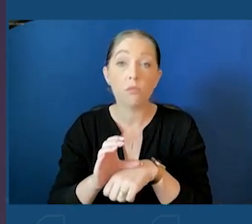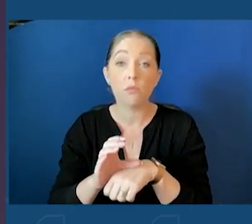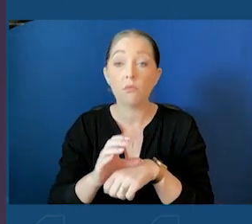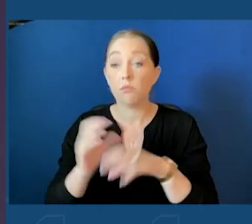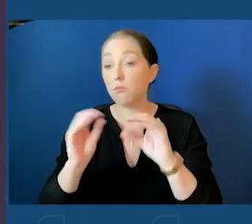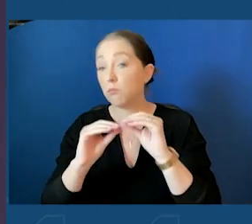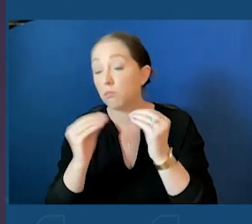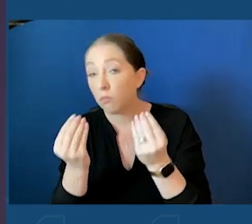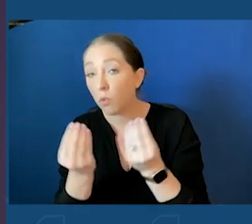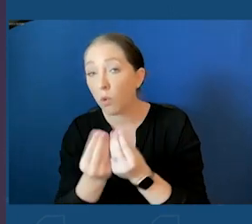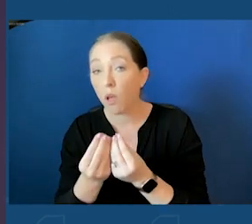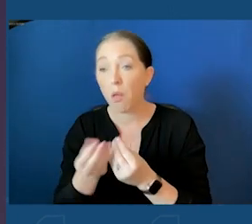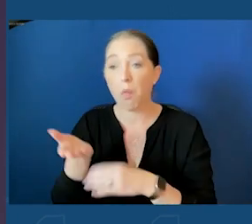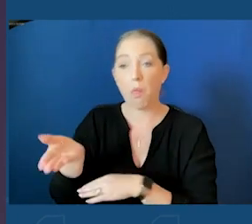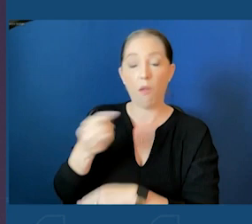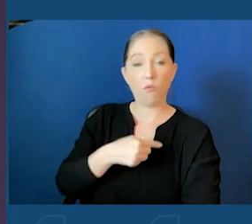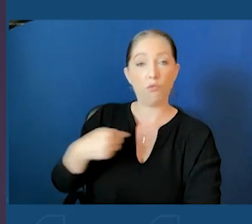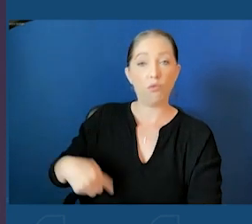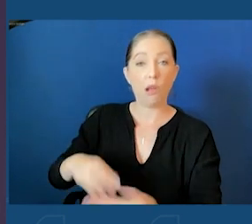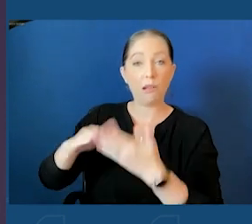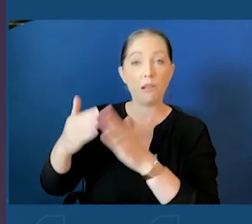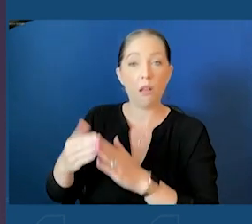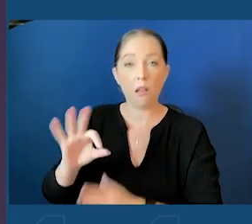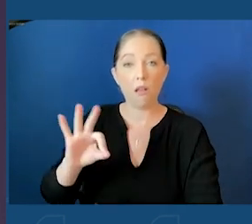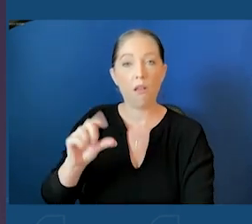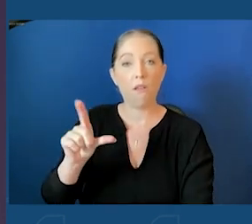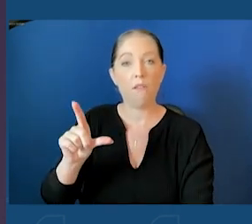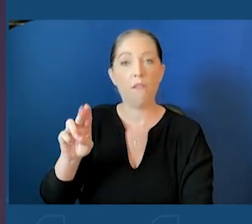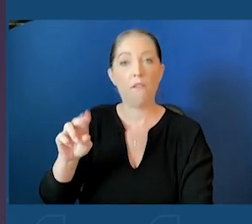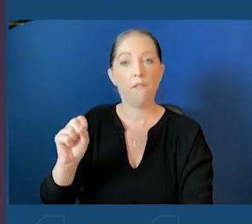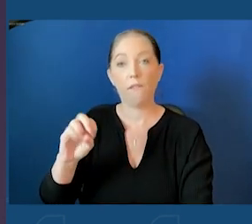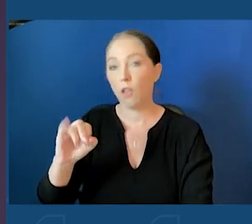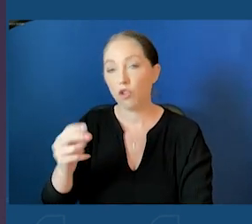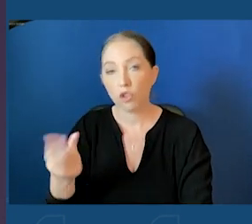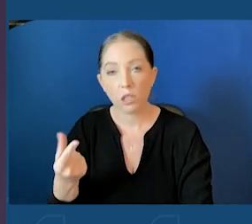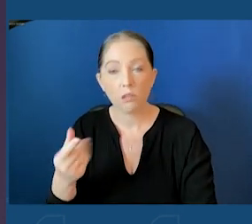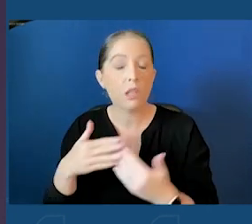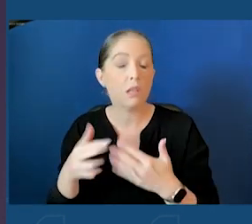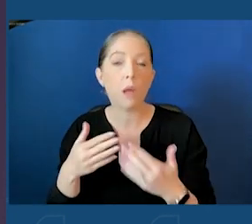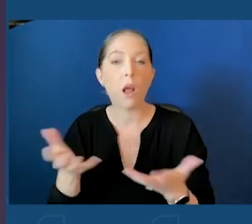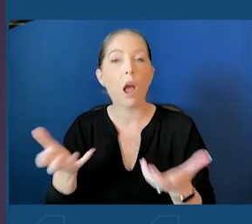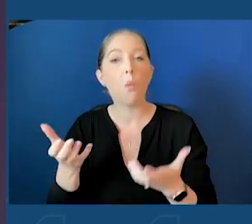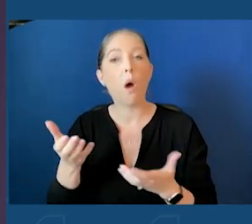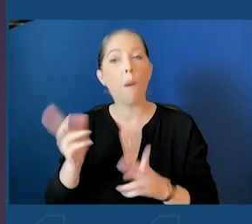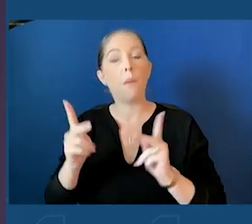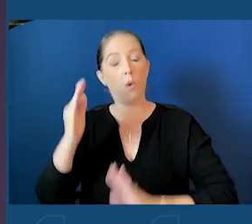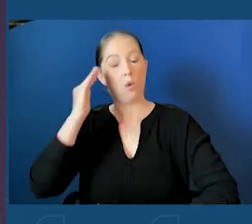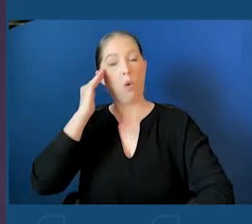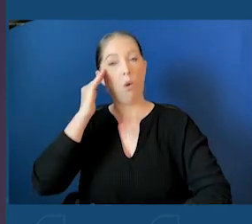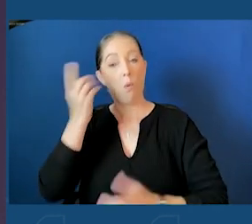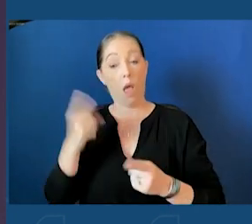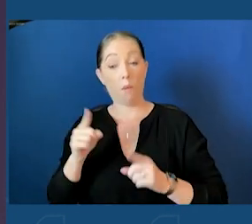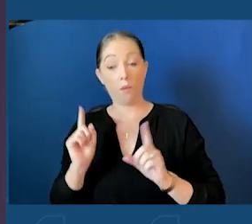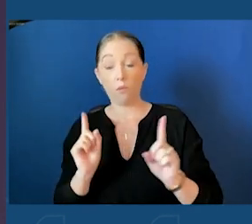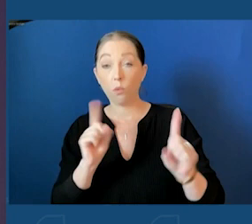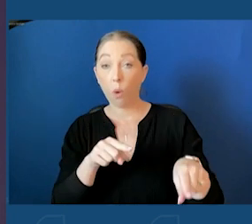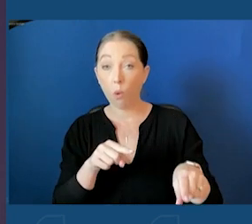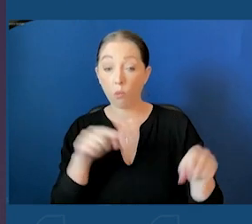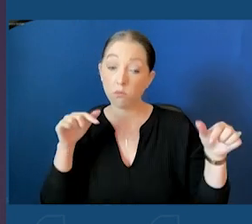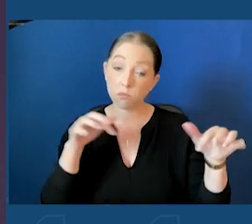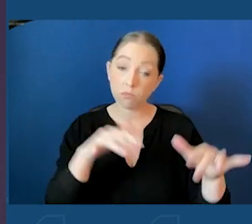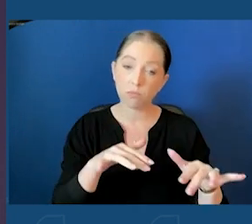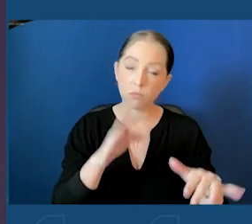organizations down in Chinatown, Flushing. I want people to know when you gather there, you're going to be